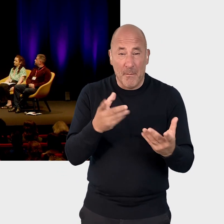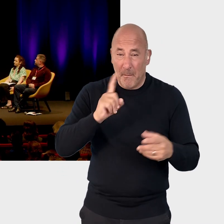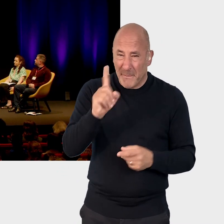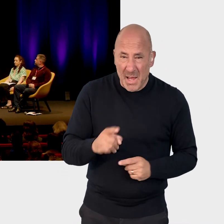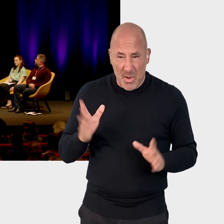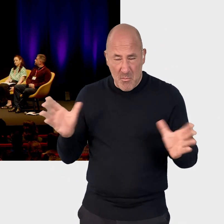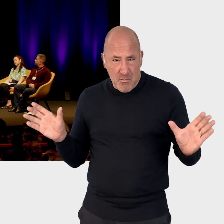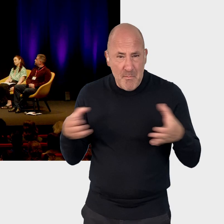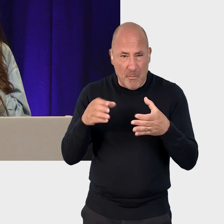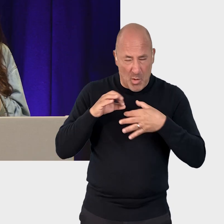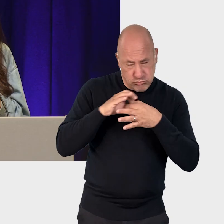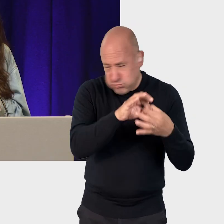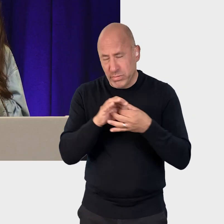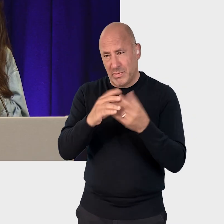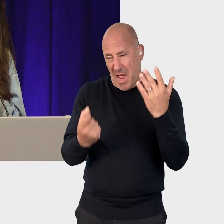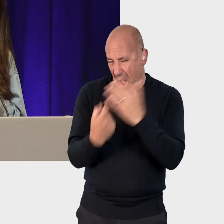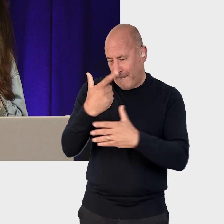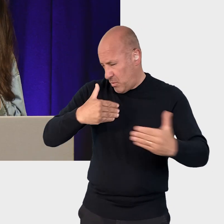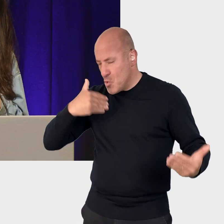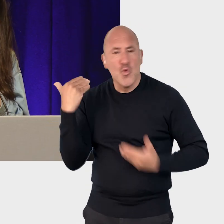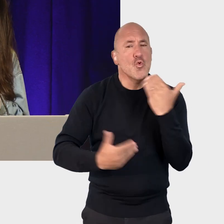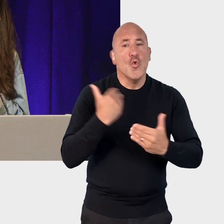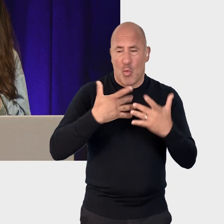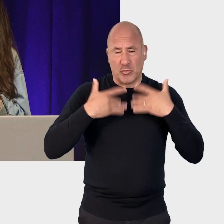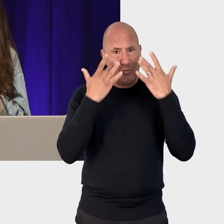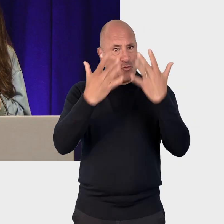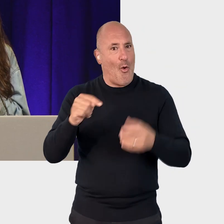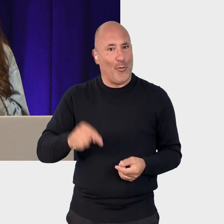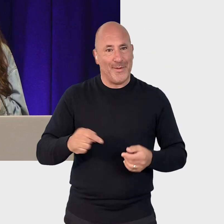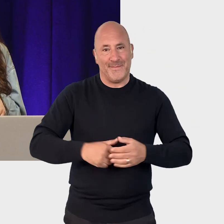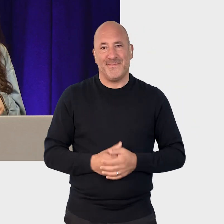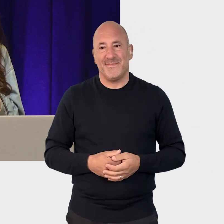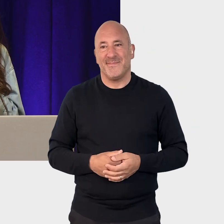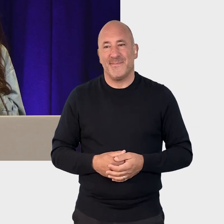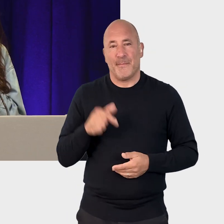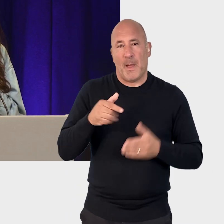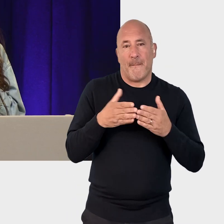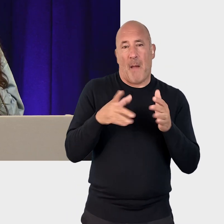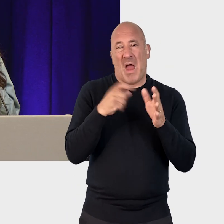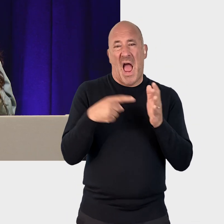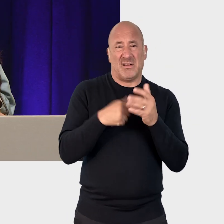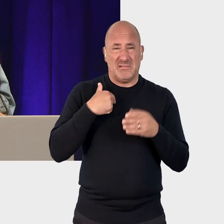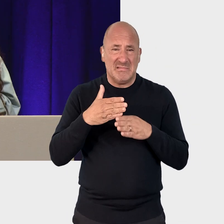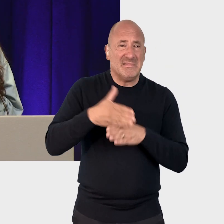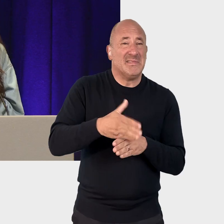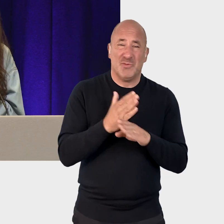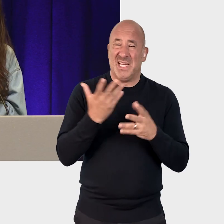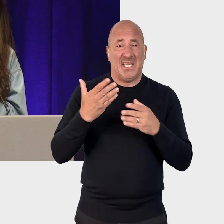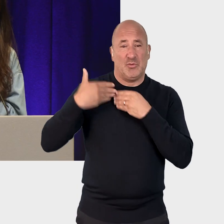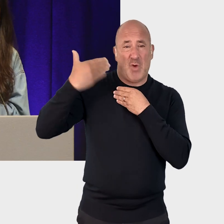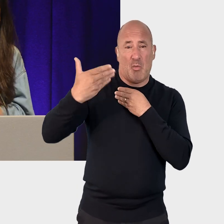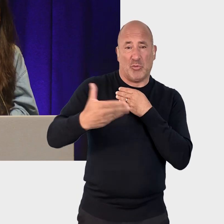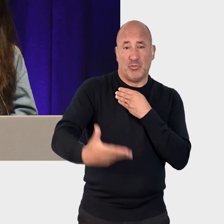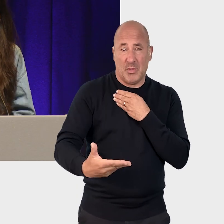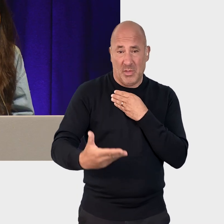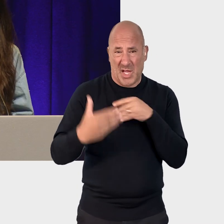really is, a place where passionate, brilliant people are coming together to make great things happen. All of Public Act's